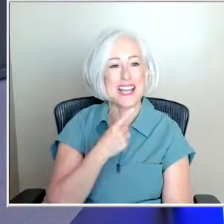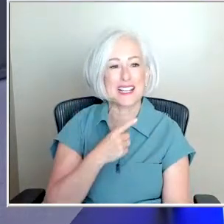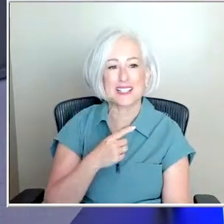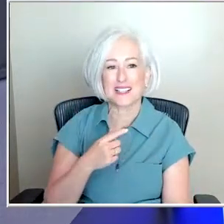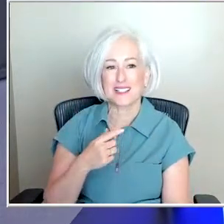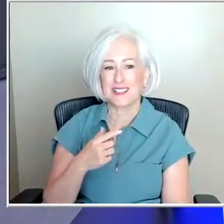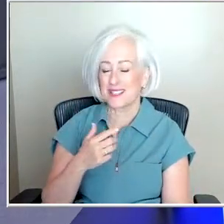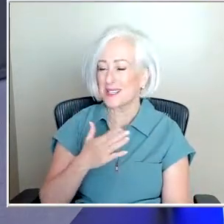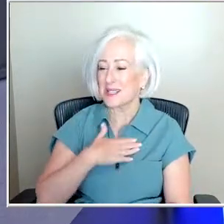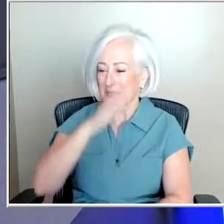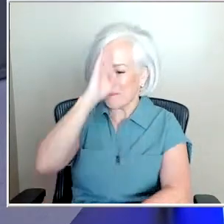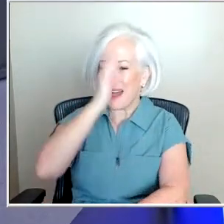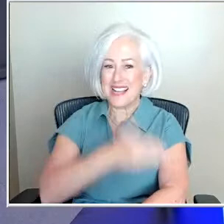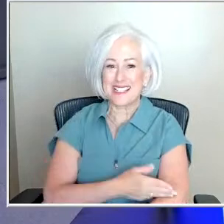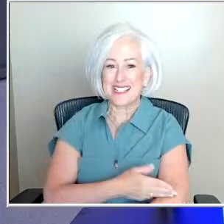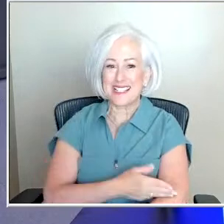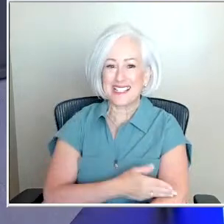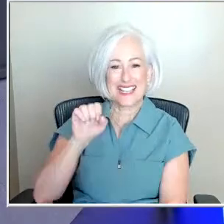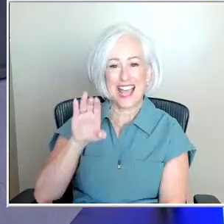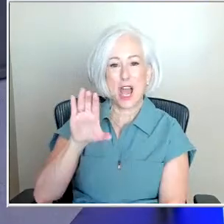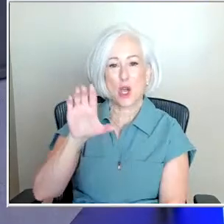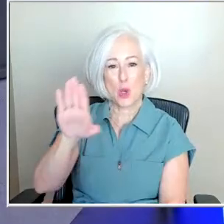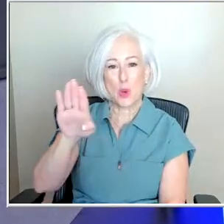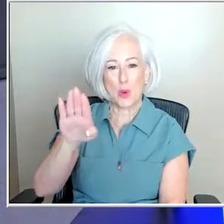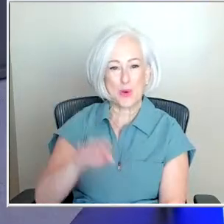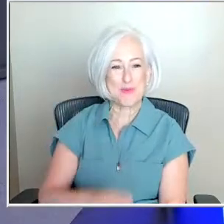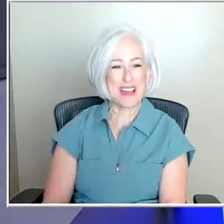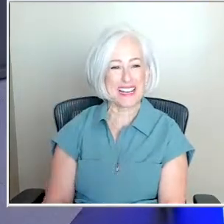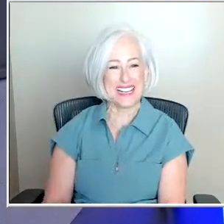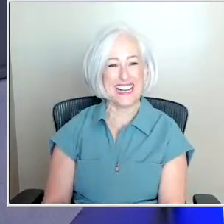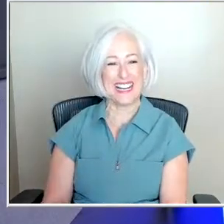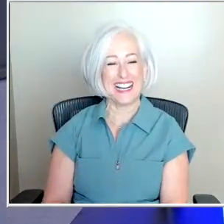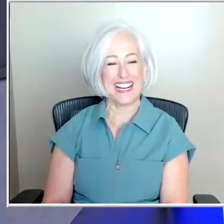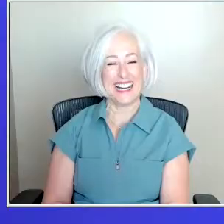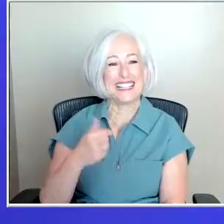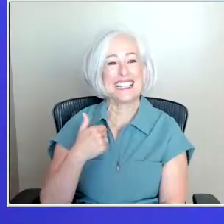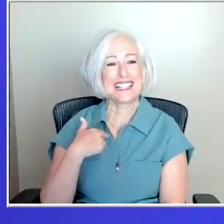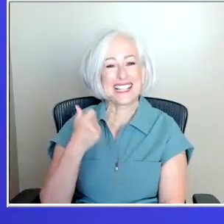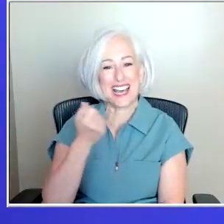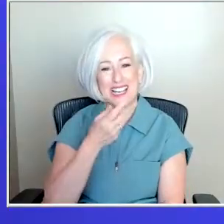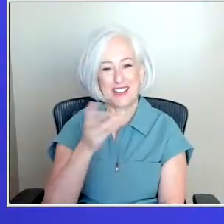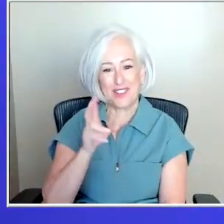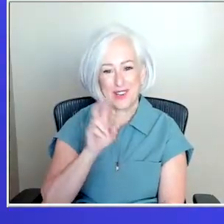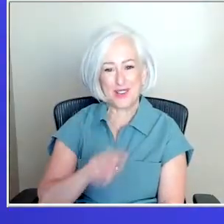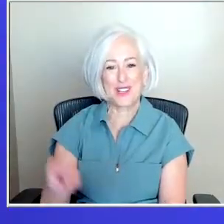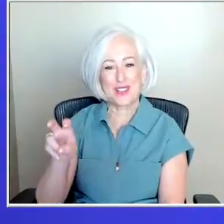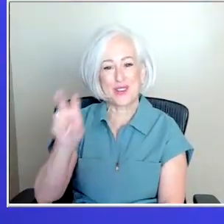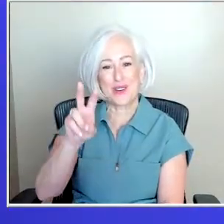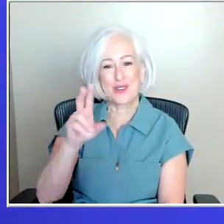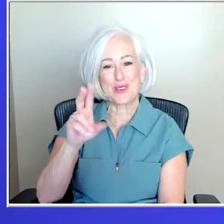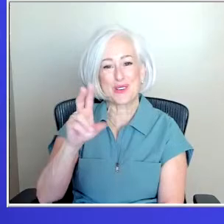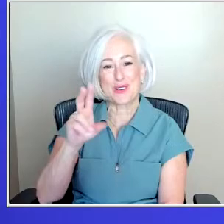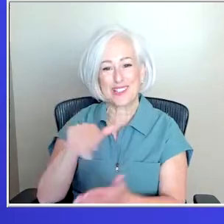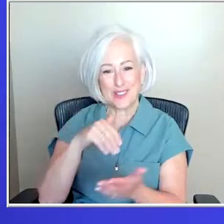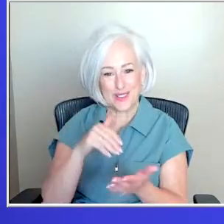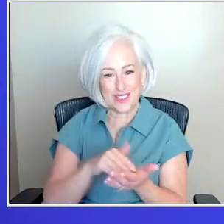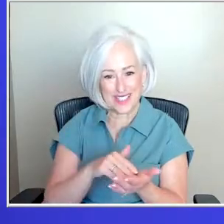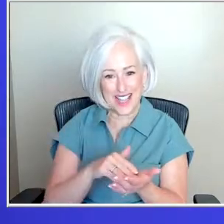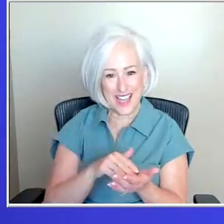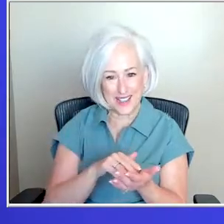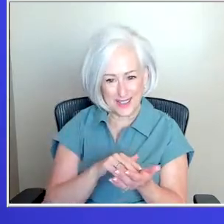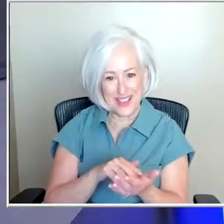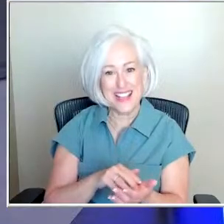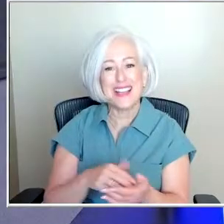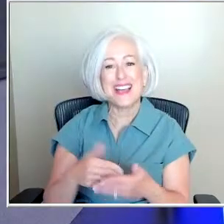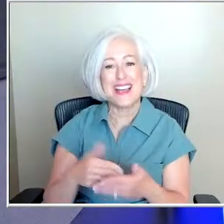Yacoub. My son, Yacoub. I love this. He's had a few tours around the cancer center, and the nurses know him as baby Yacoub. Yeah,